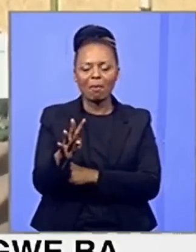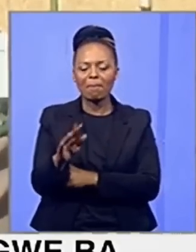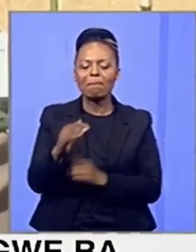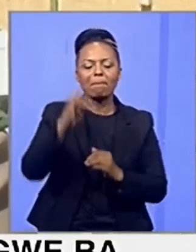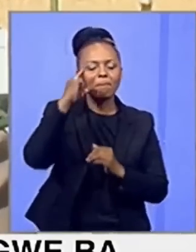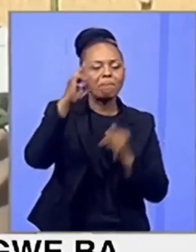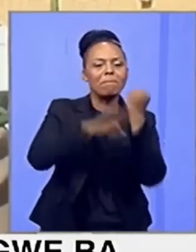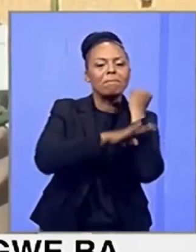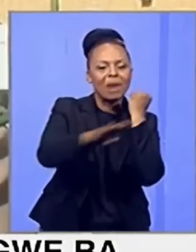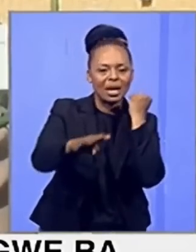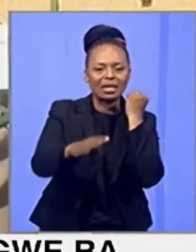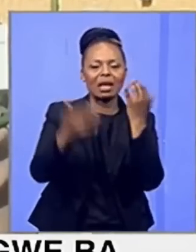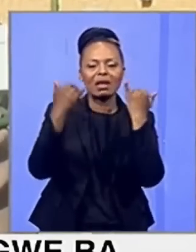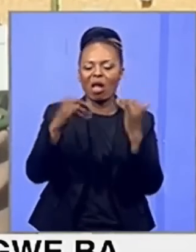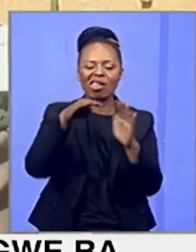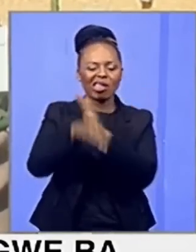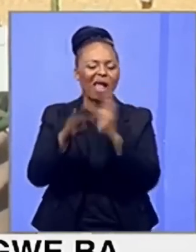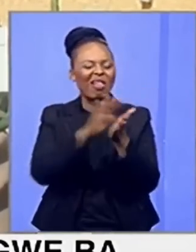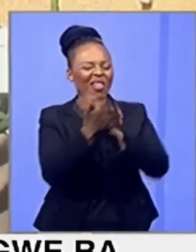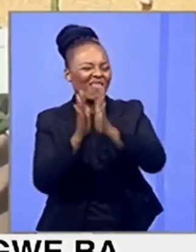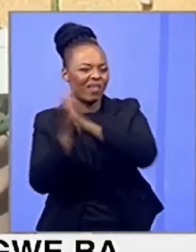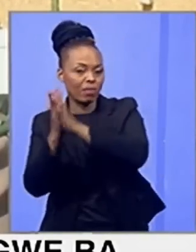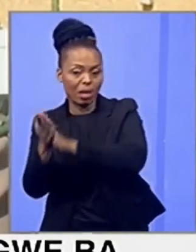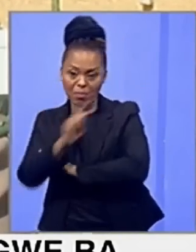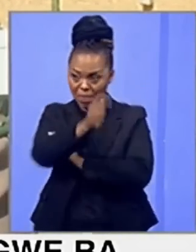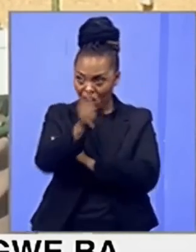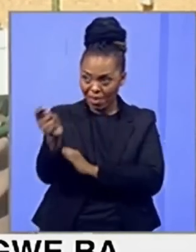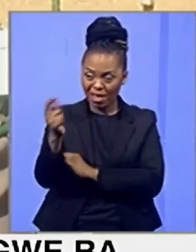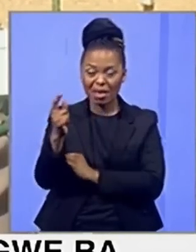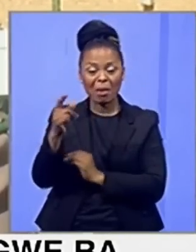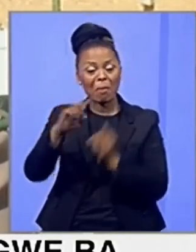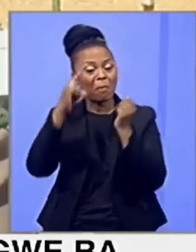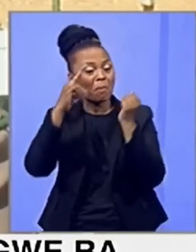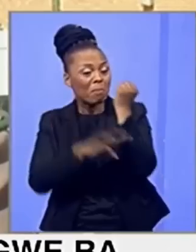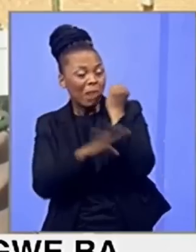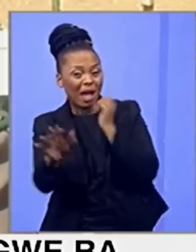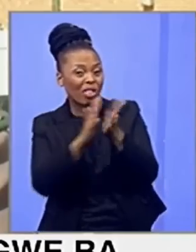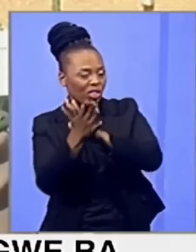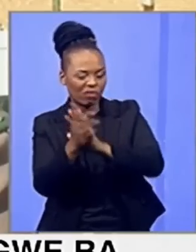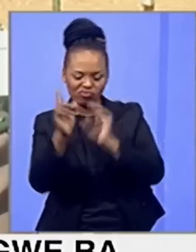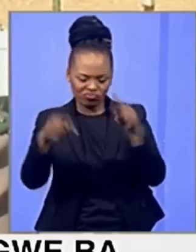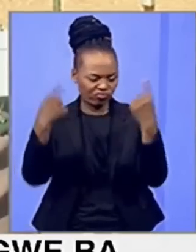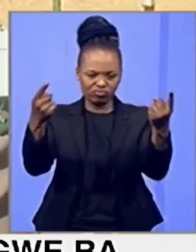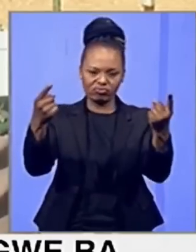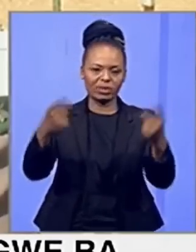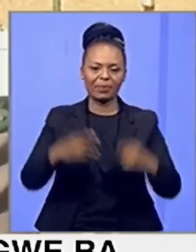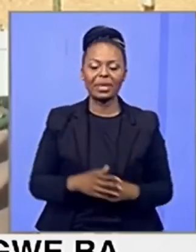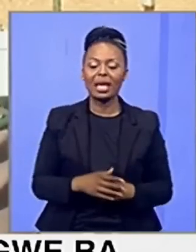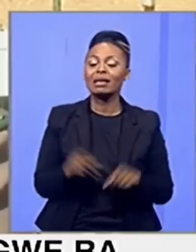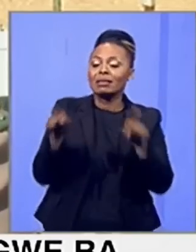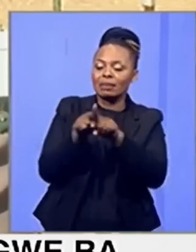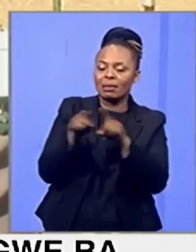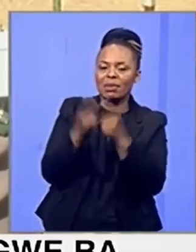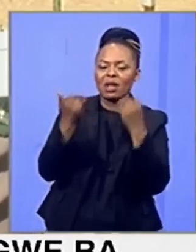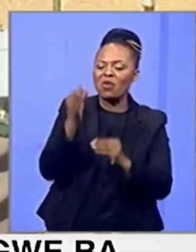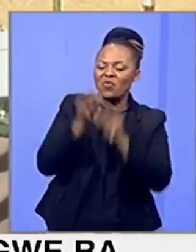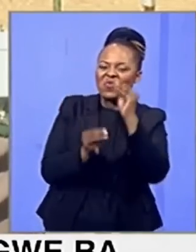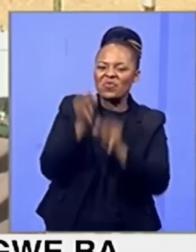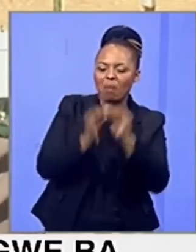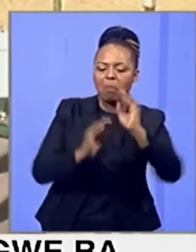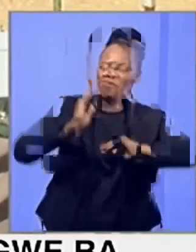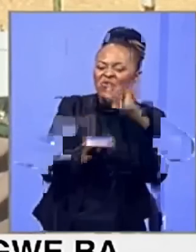beds have been lost. We are not going to pay for those. We are not paying for those currently. And then in terms of the